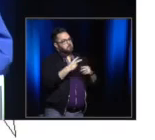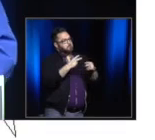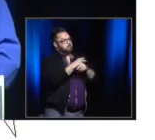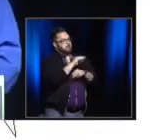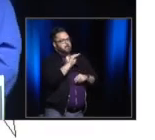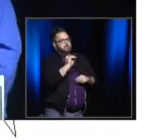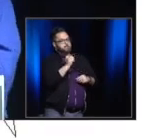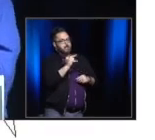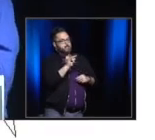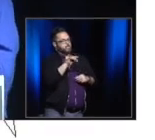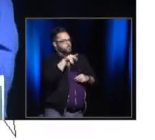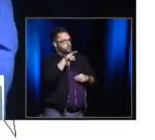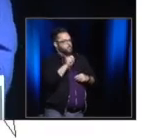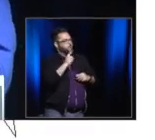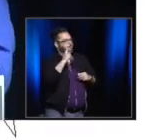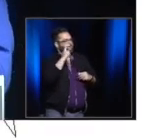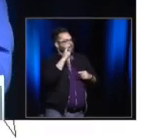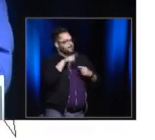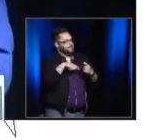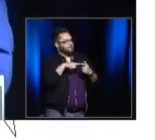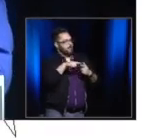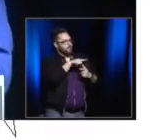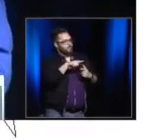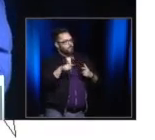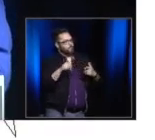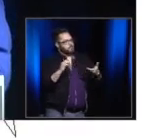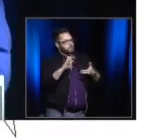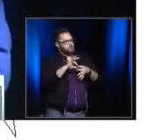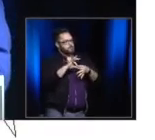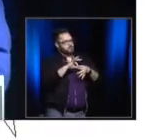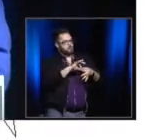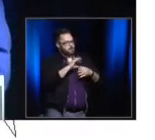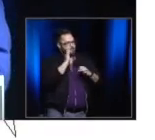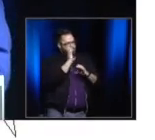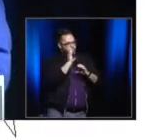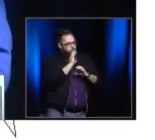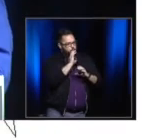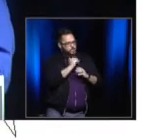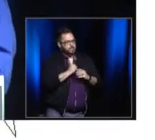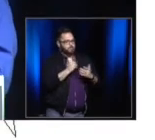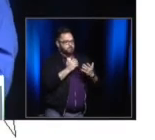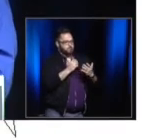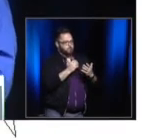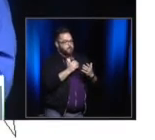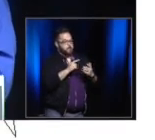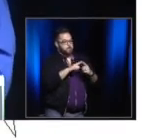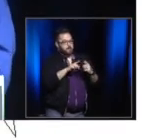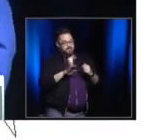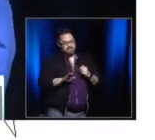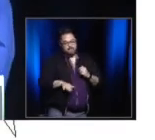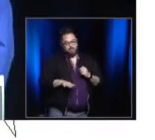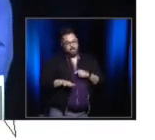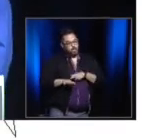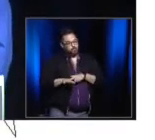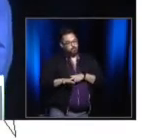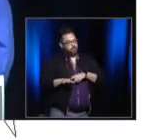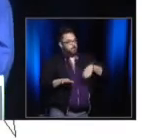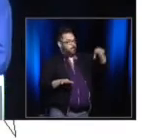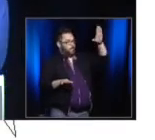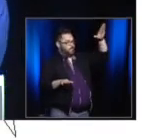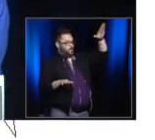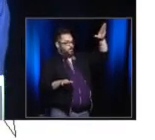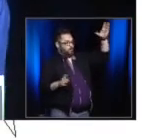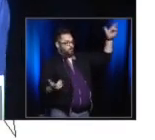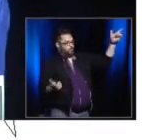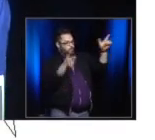foraging specializations. But the point here is that individuals down here will never encounter individuals up here.